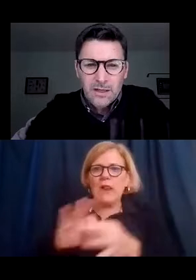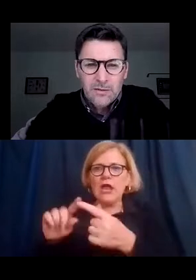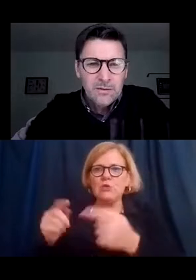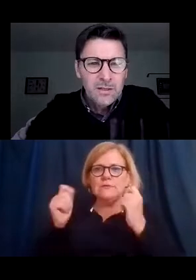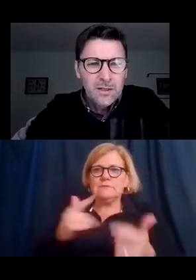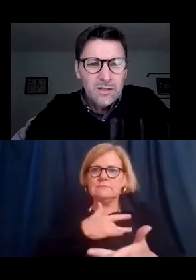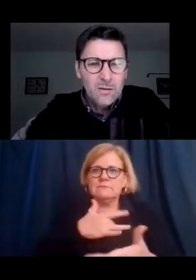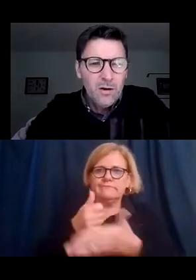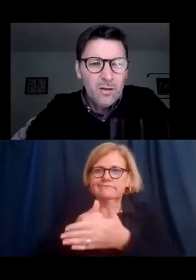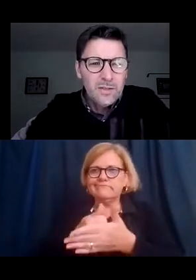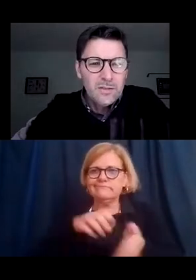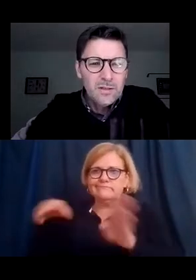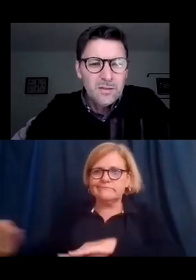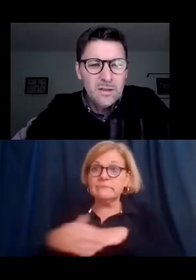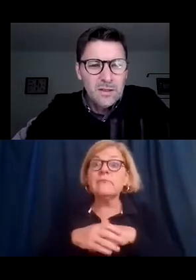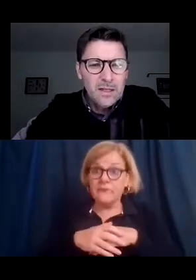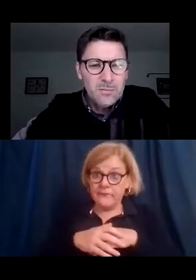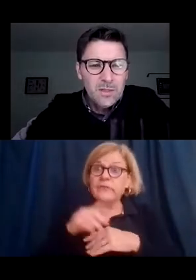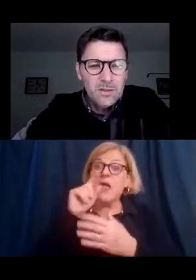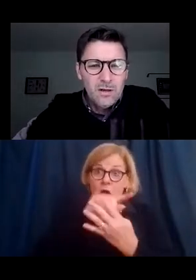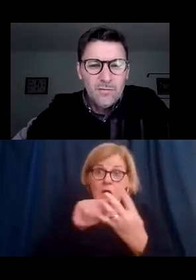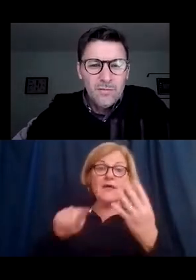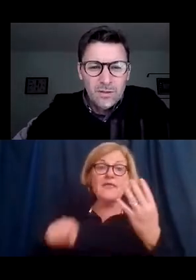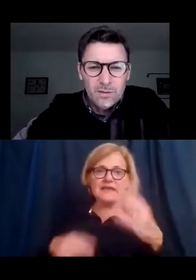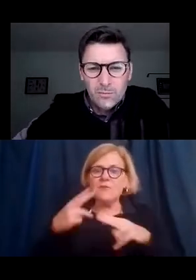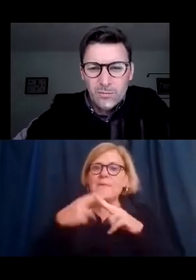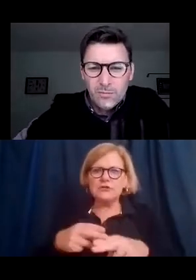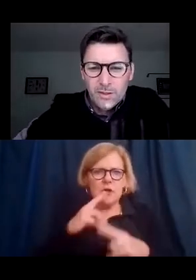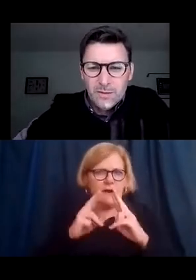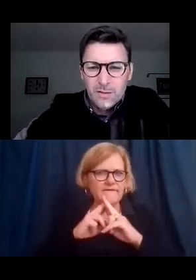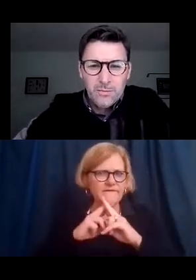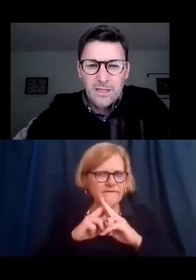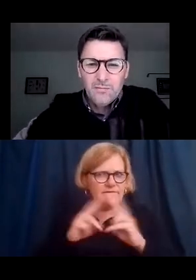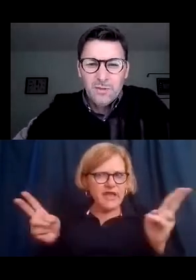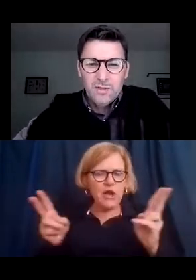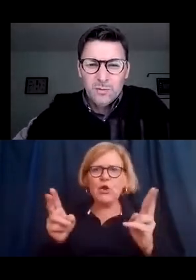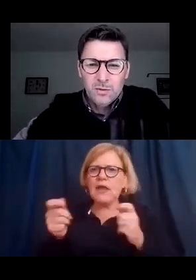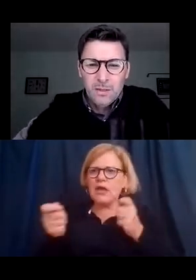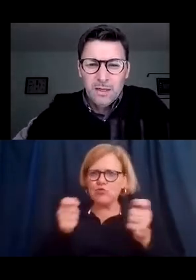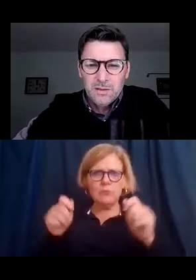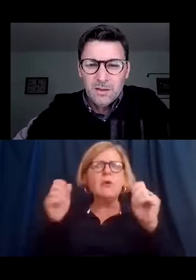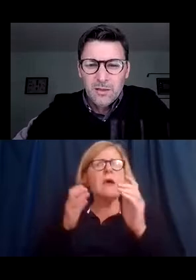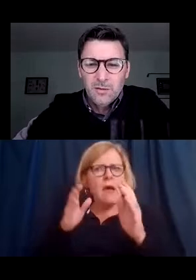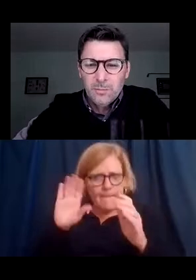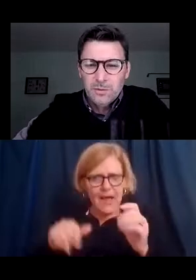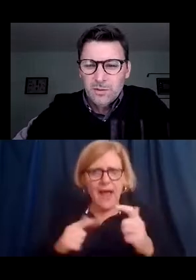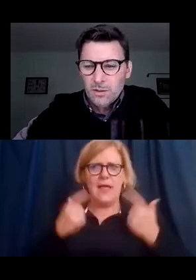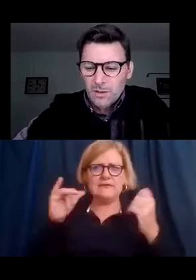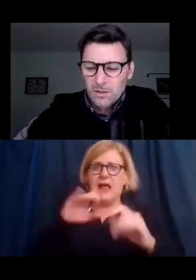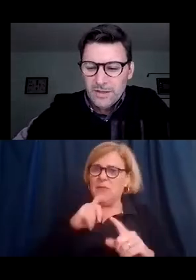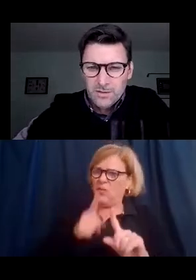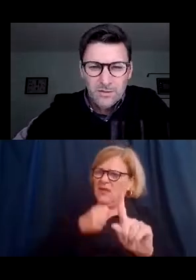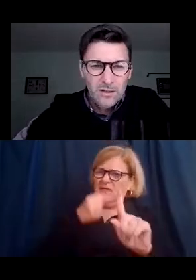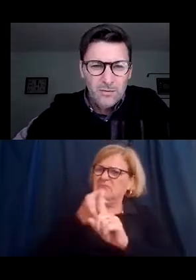cardiac death. So all of these things, as mentioned, are very controllable through lifestyle, but have huge impacts on our health, in particular